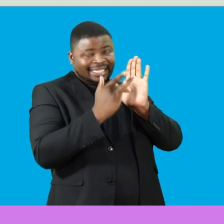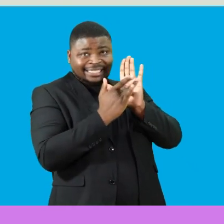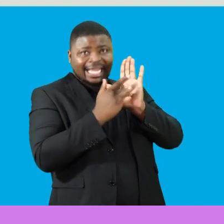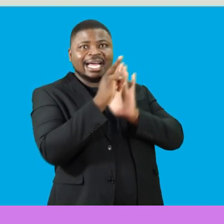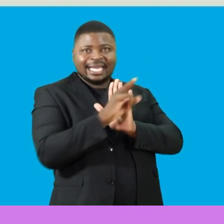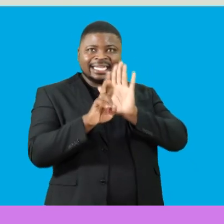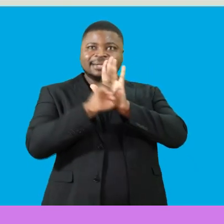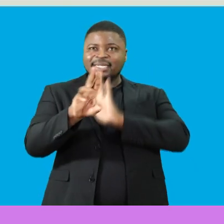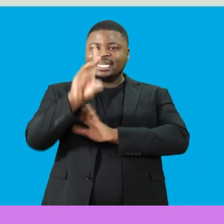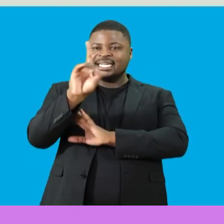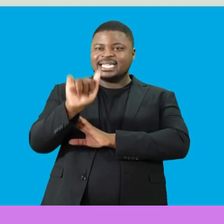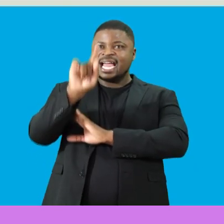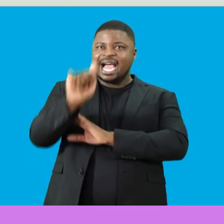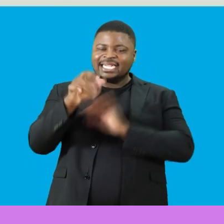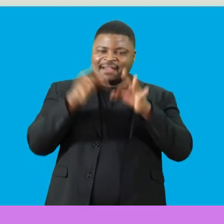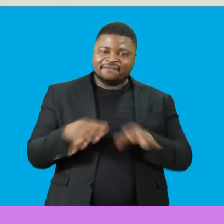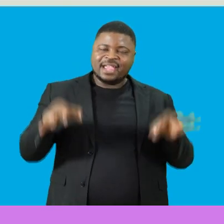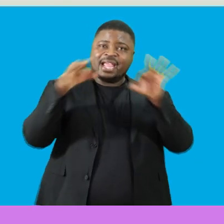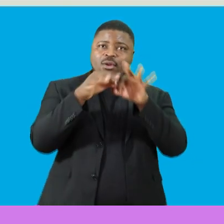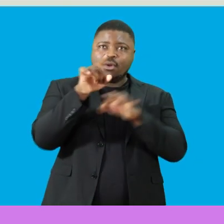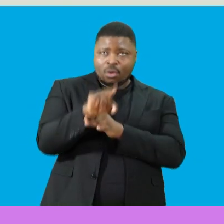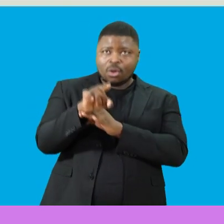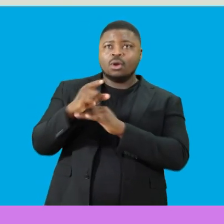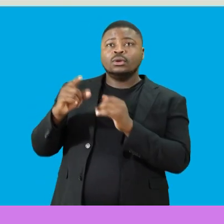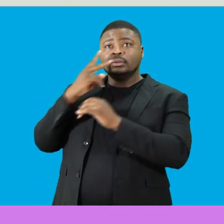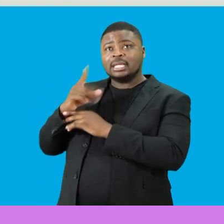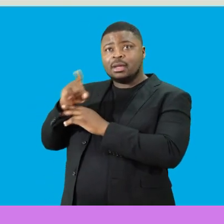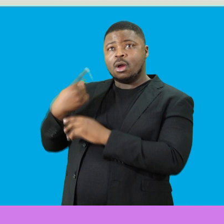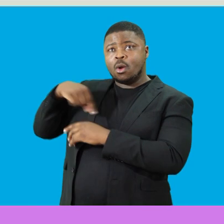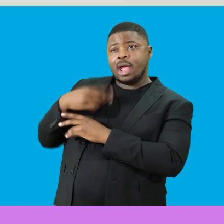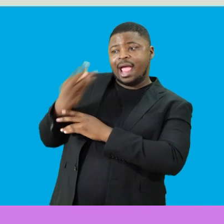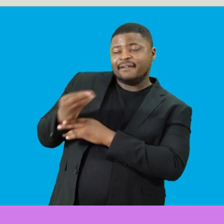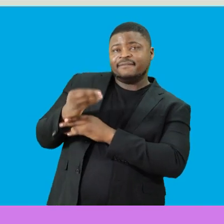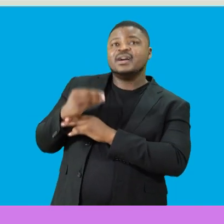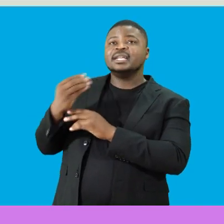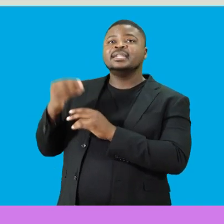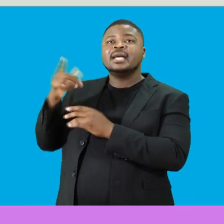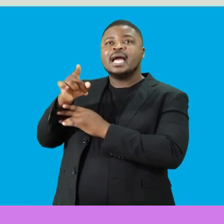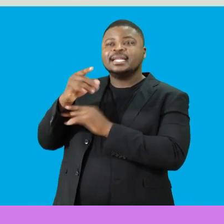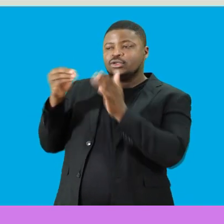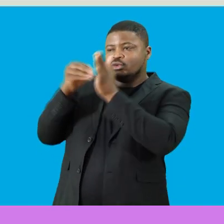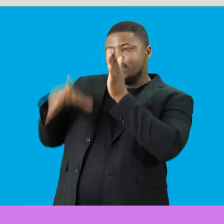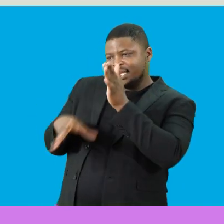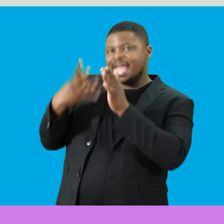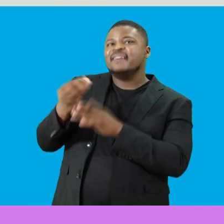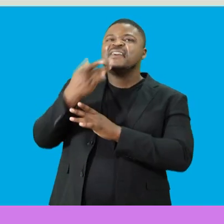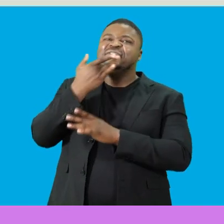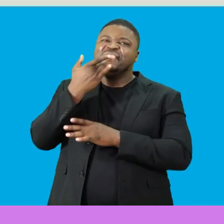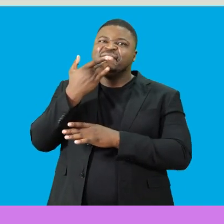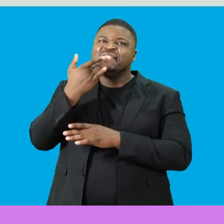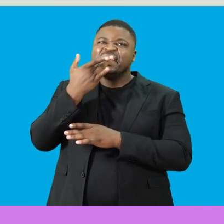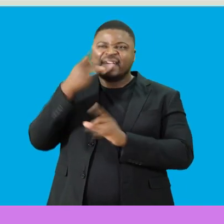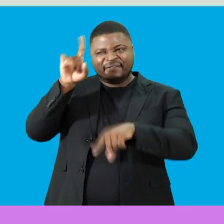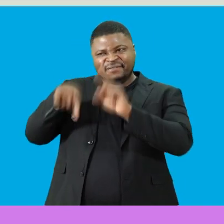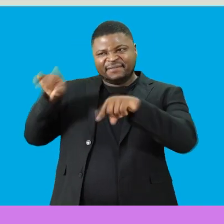data value. For an example, we are given a pie chart there of the percentage of students preferring different flavors. The different flavors that we've been